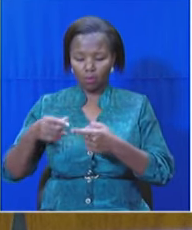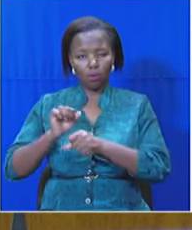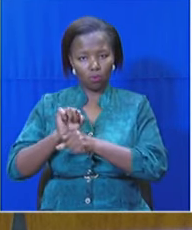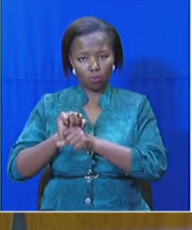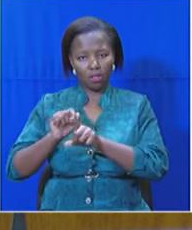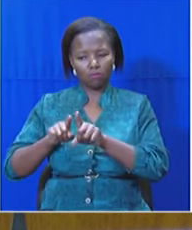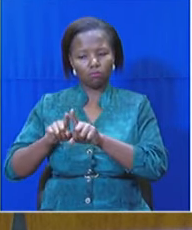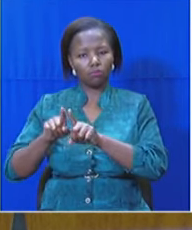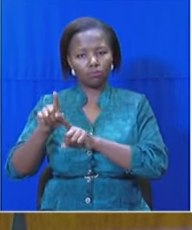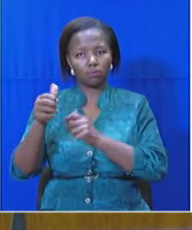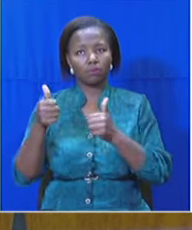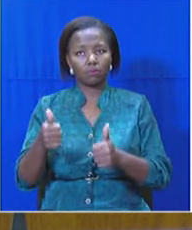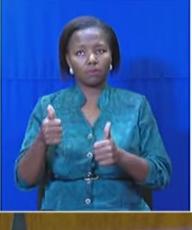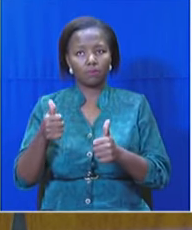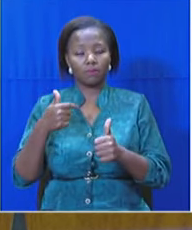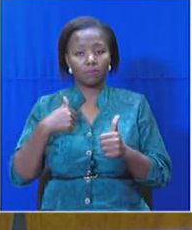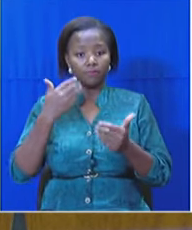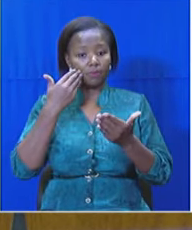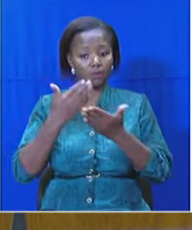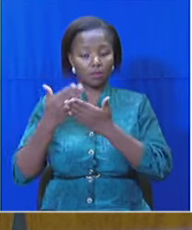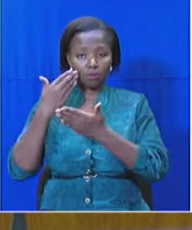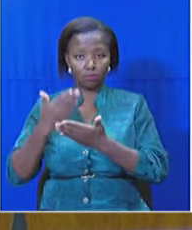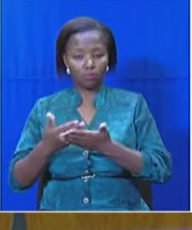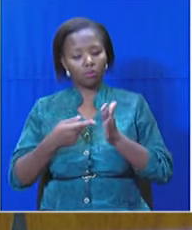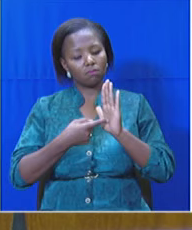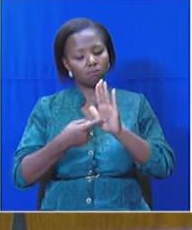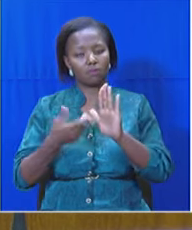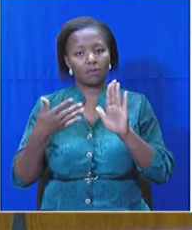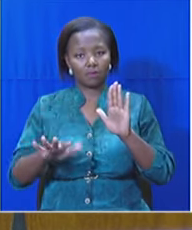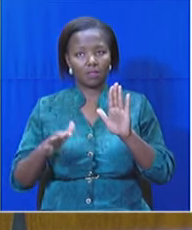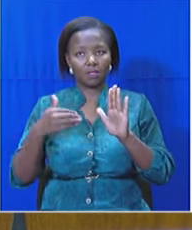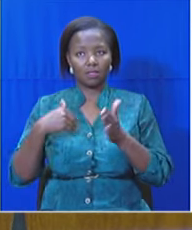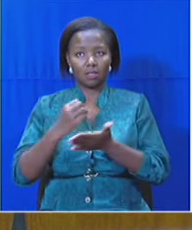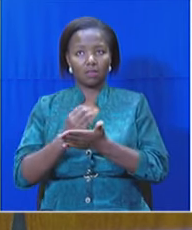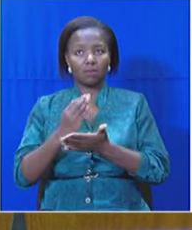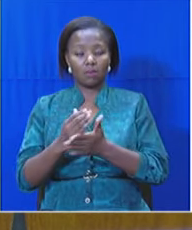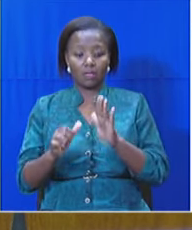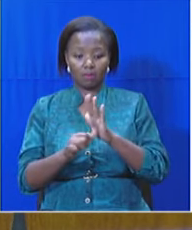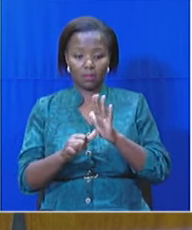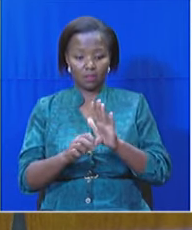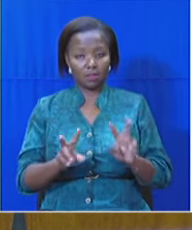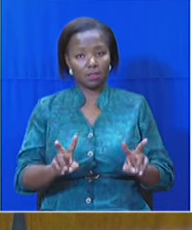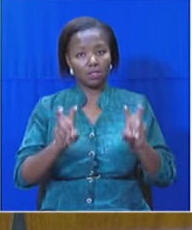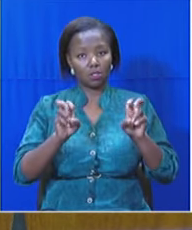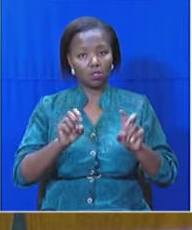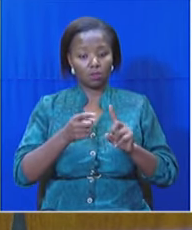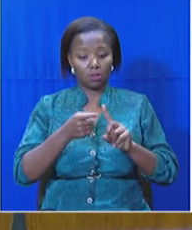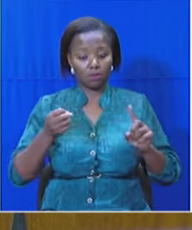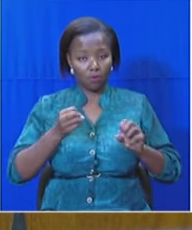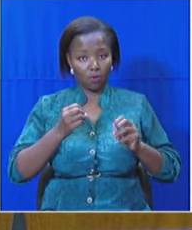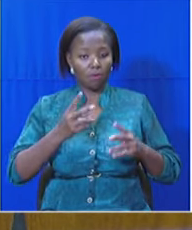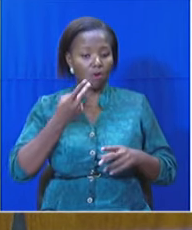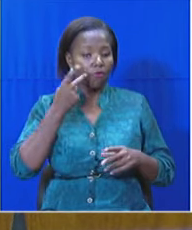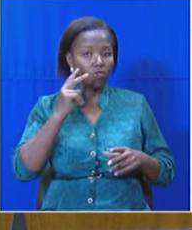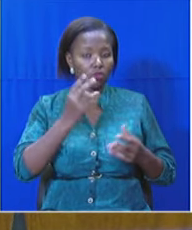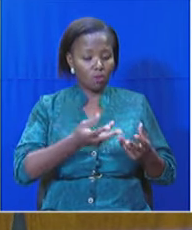An evidence-based approach is being followed to ensure that all pertinent issues from production to supply